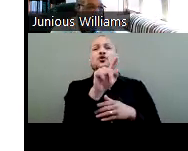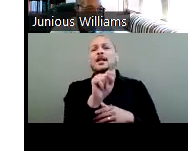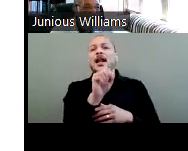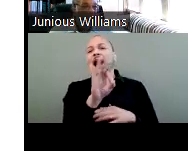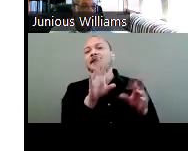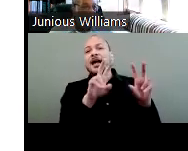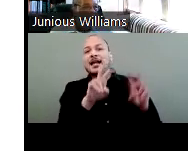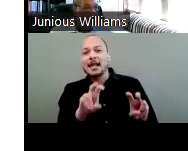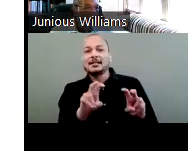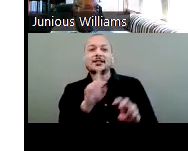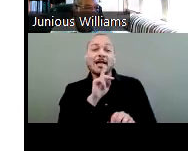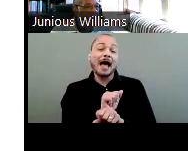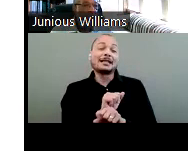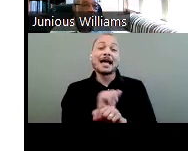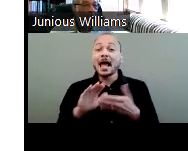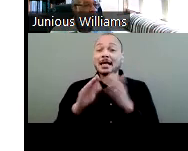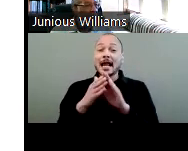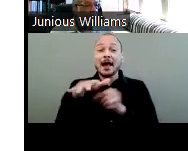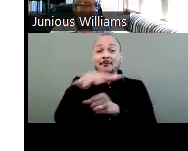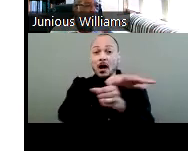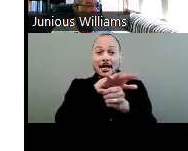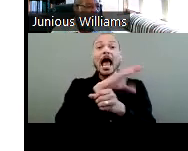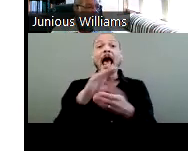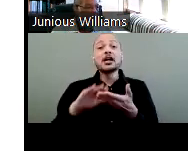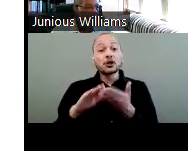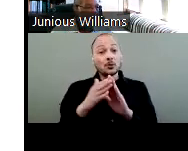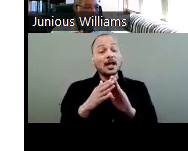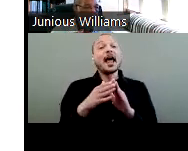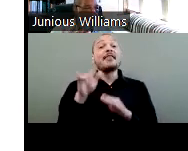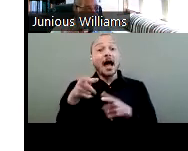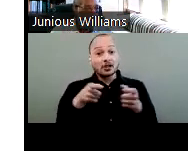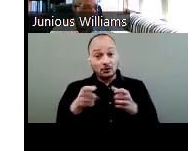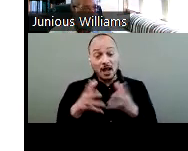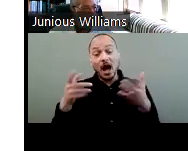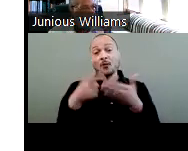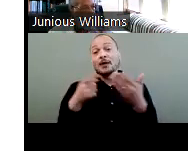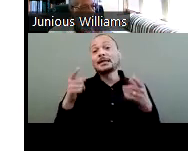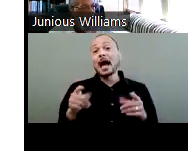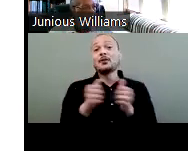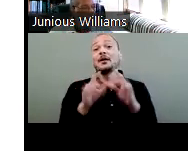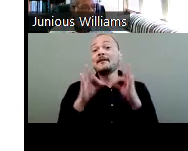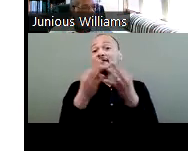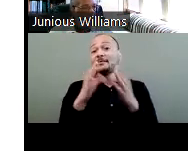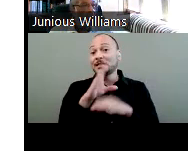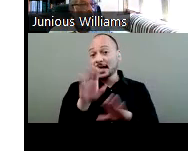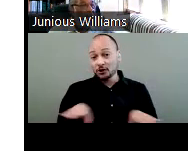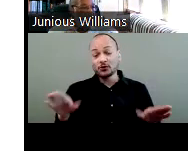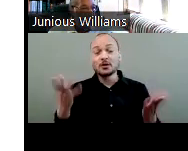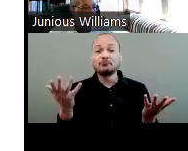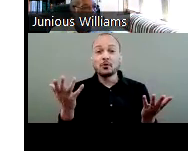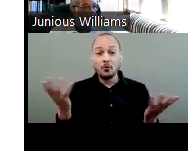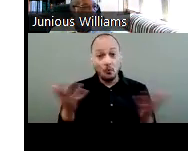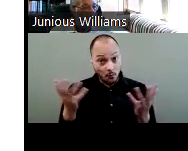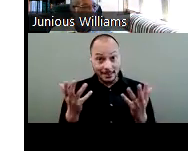and community. That controls a lot of what's going to happen with families and children. What is it that